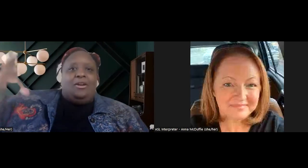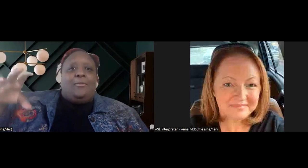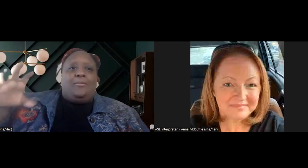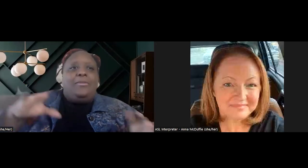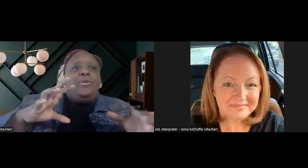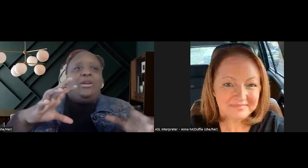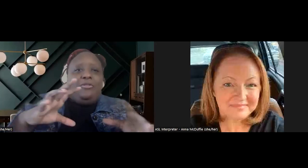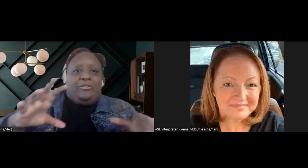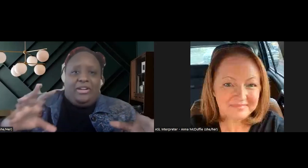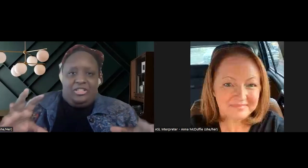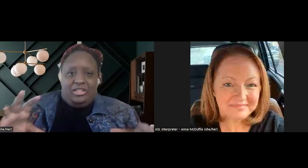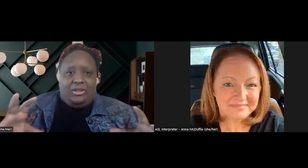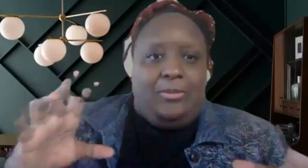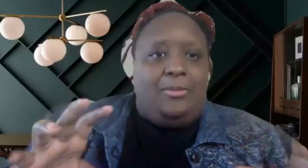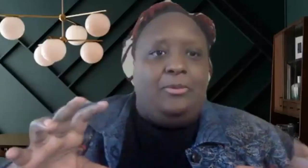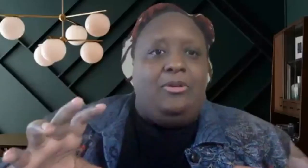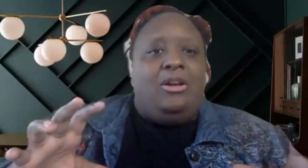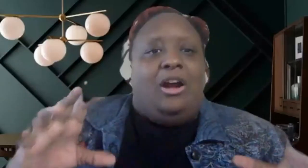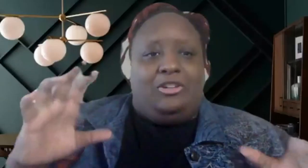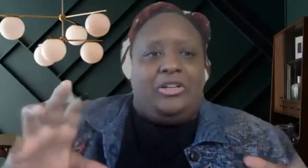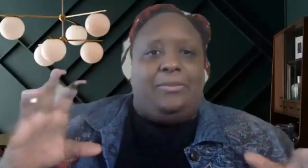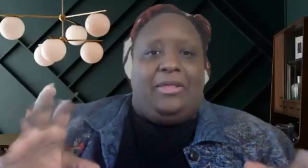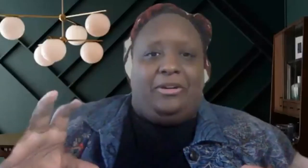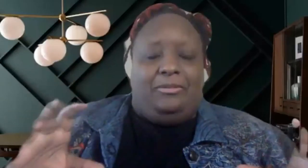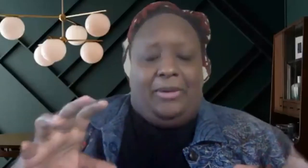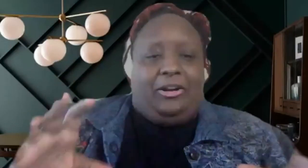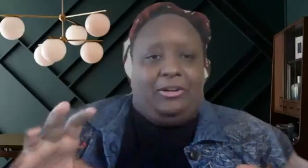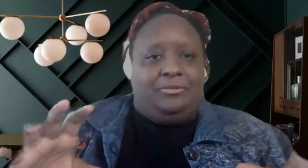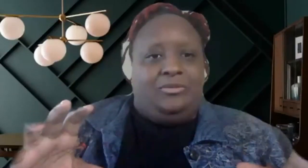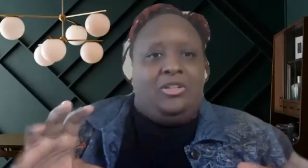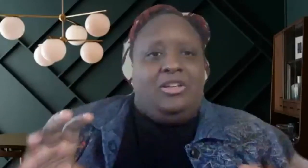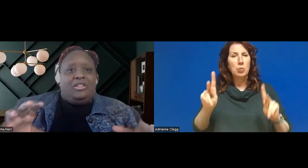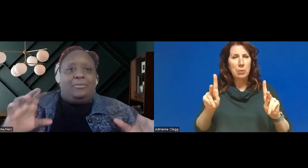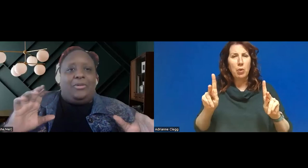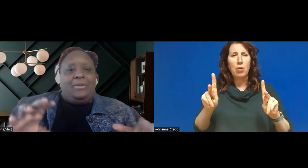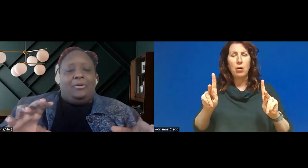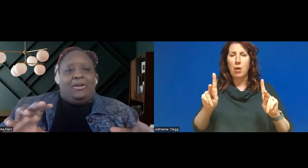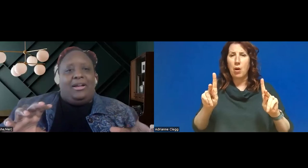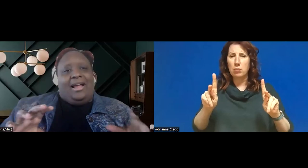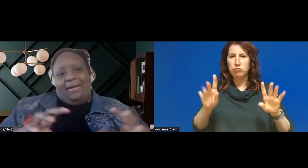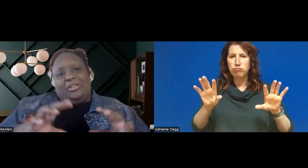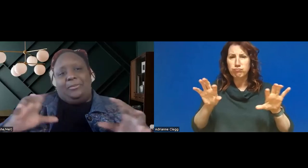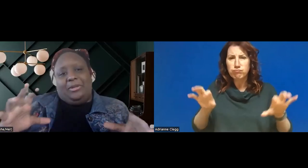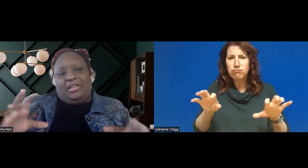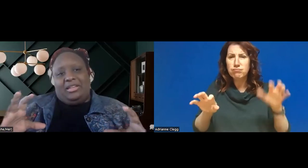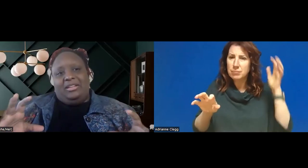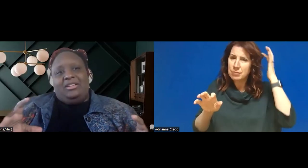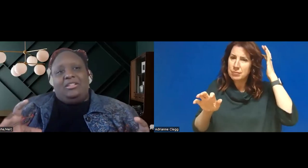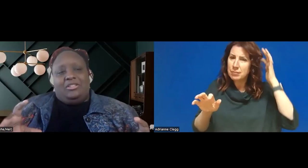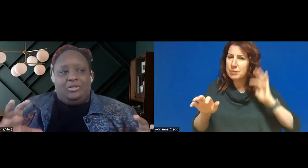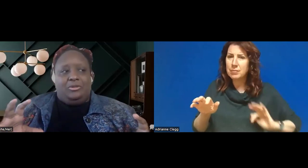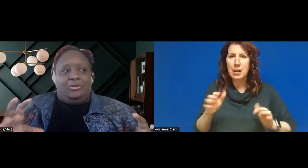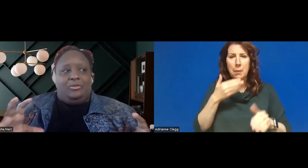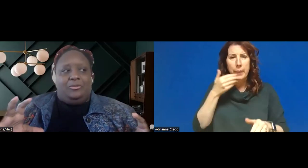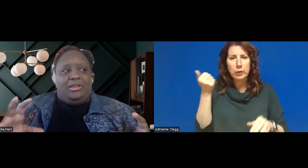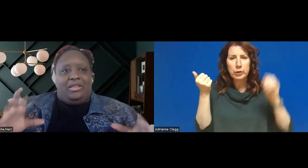say, maybe we can rearrange things so that people are treated better, so that people have the ability